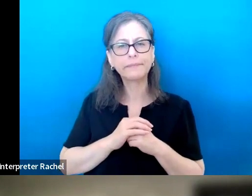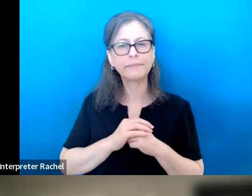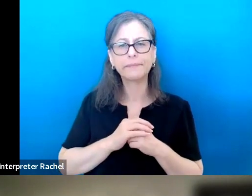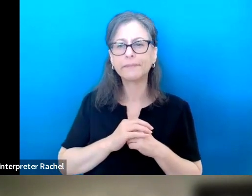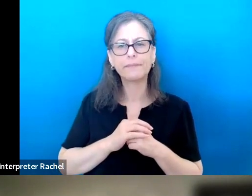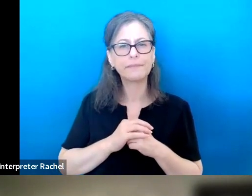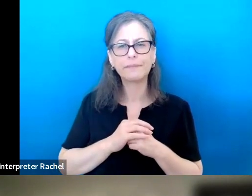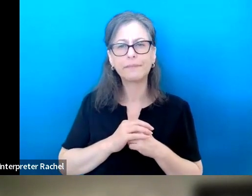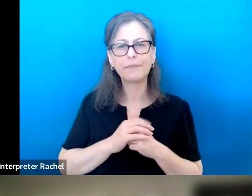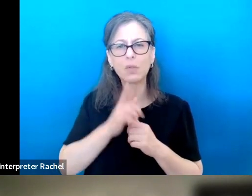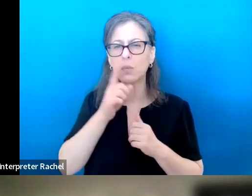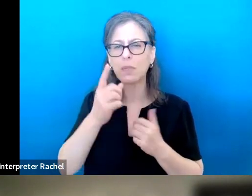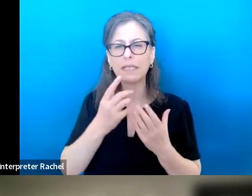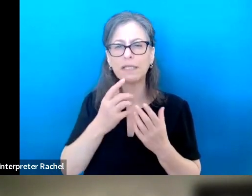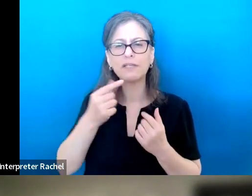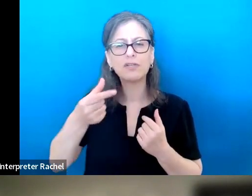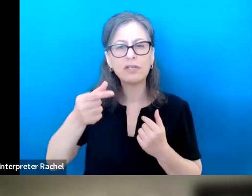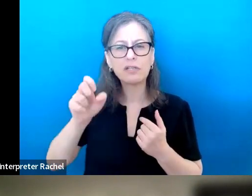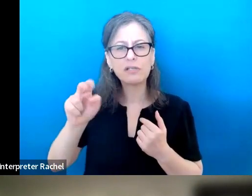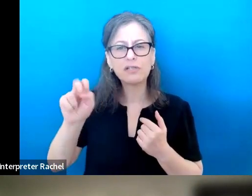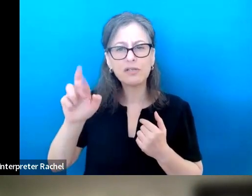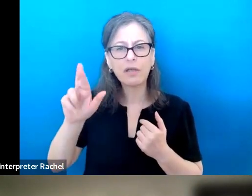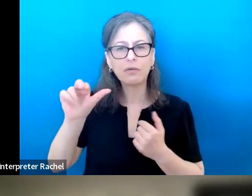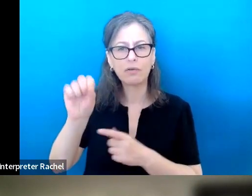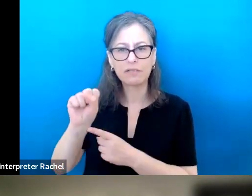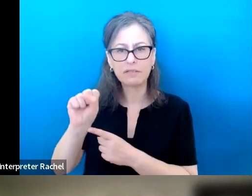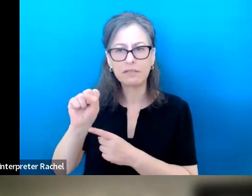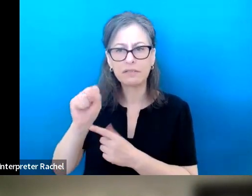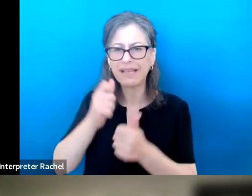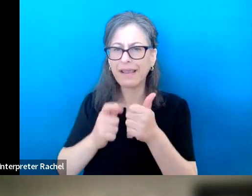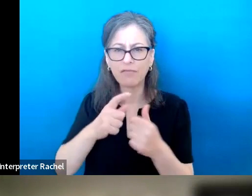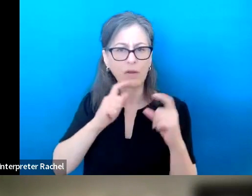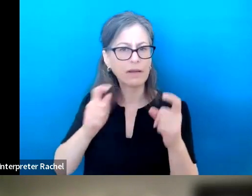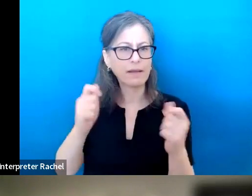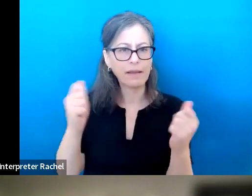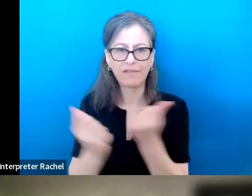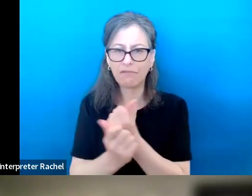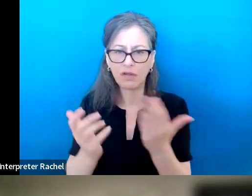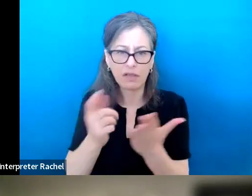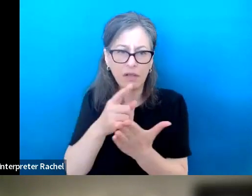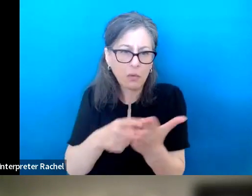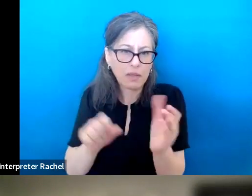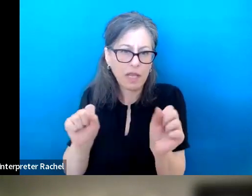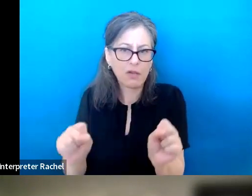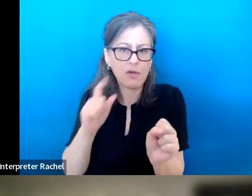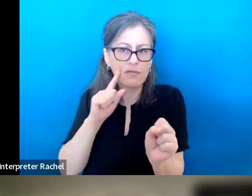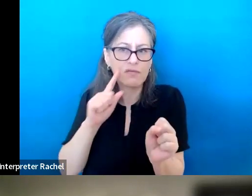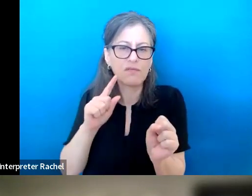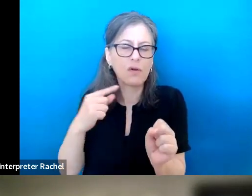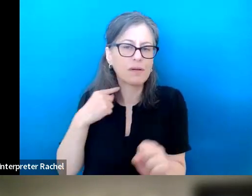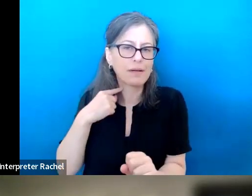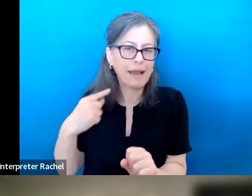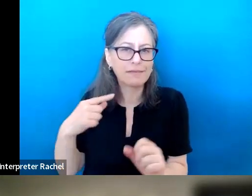very, very generous. Everybody went full out in terms of like accent,